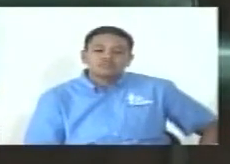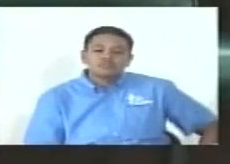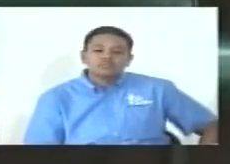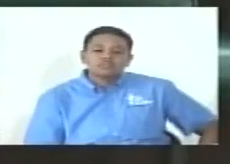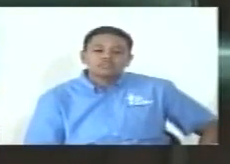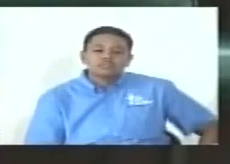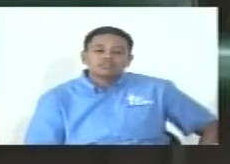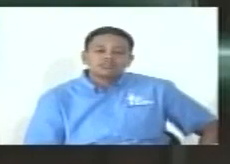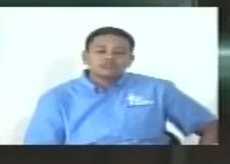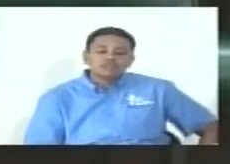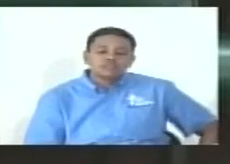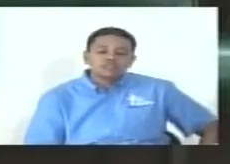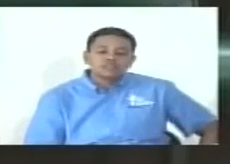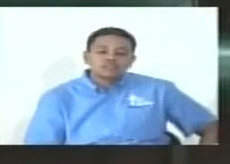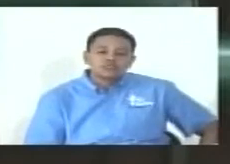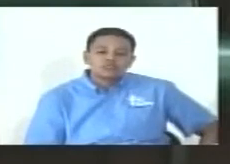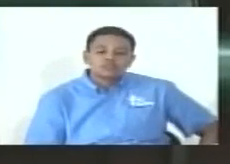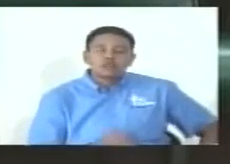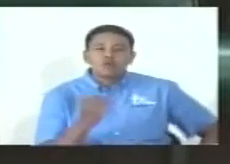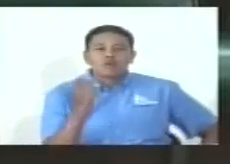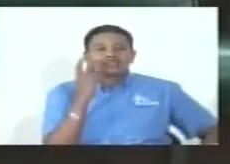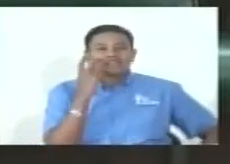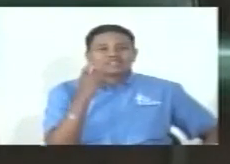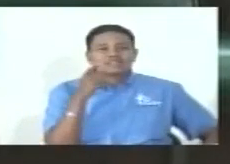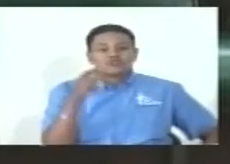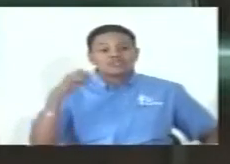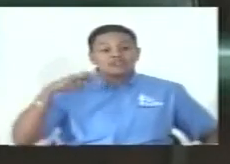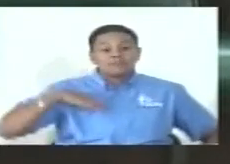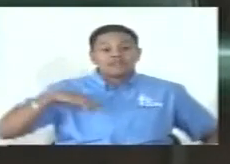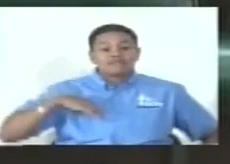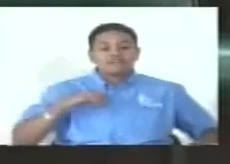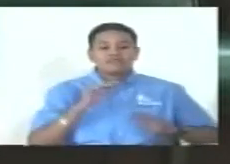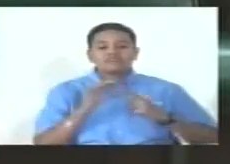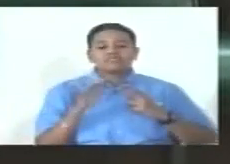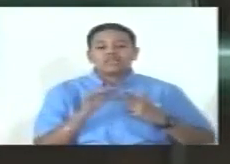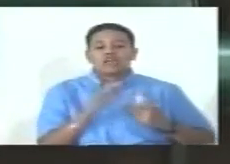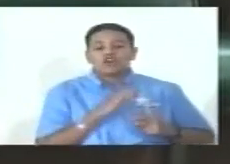that you can see the benefit, Senator Morgan, in our Joint Select Committee.